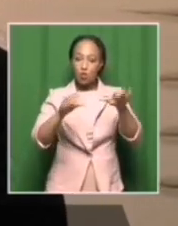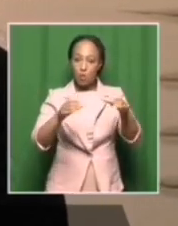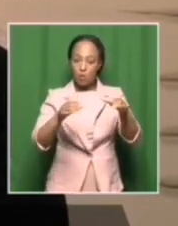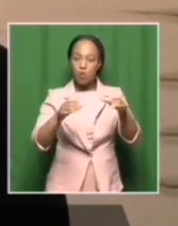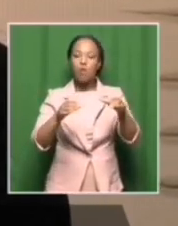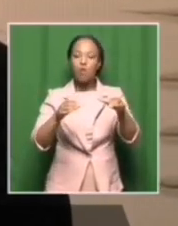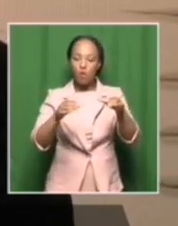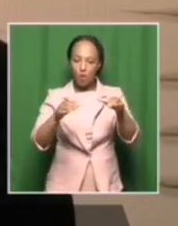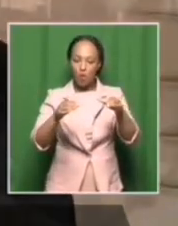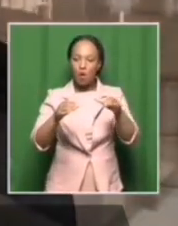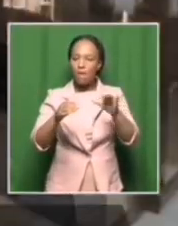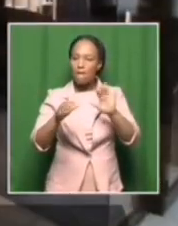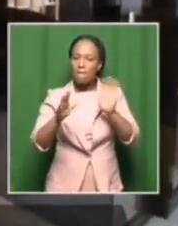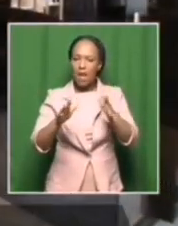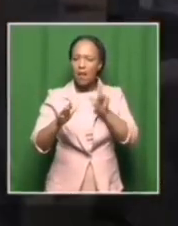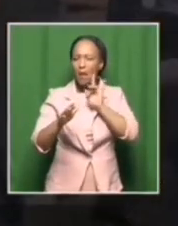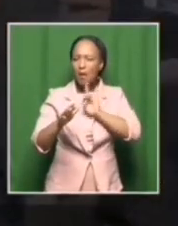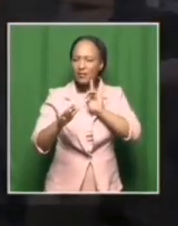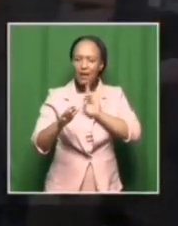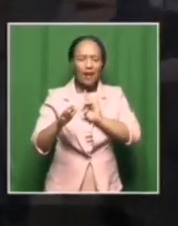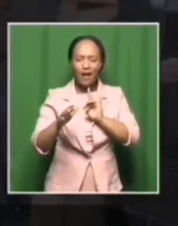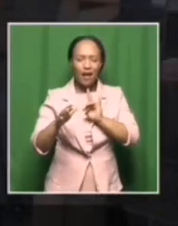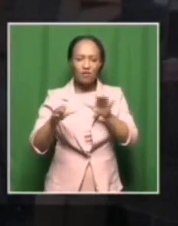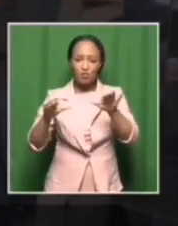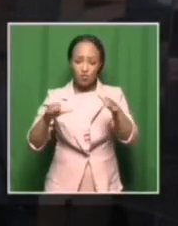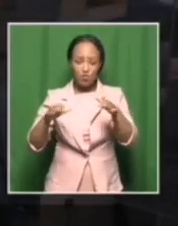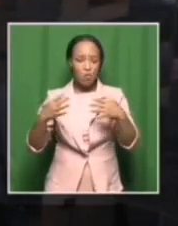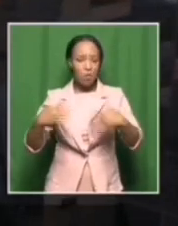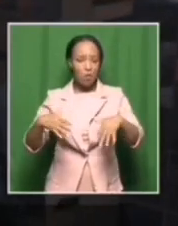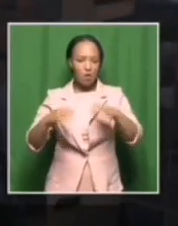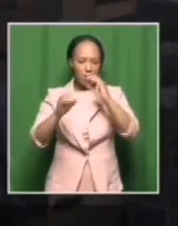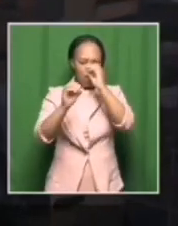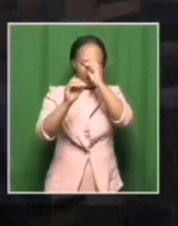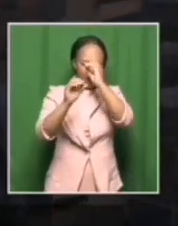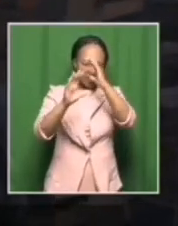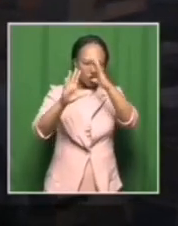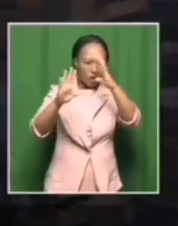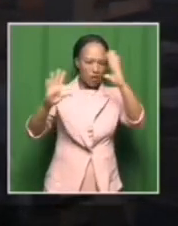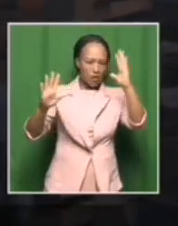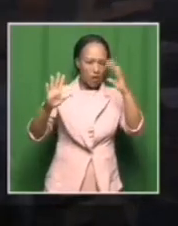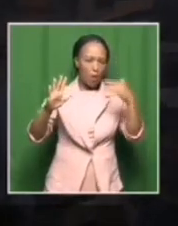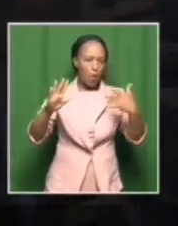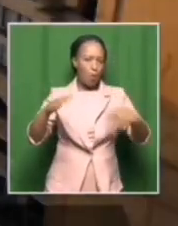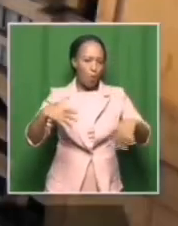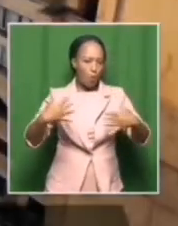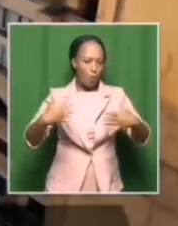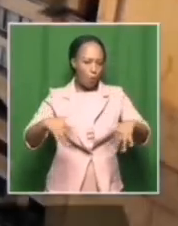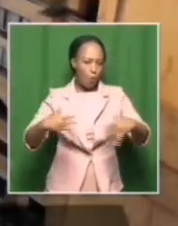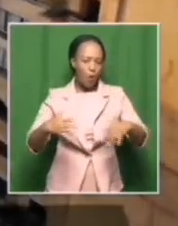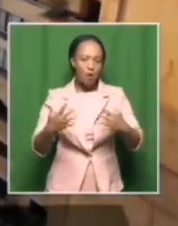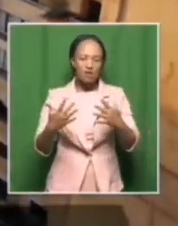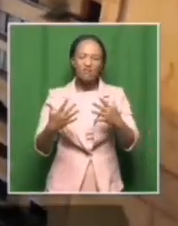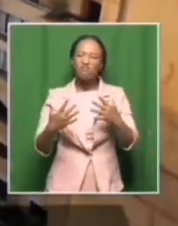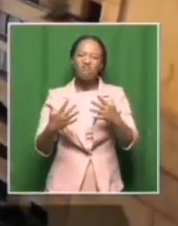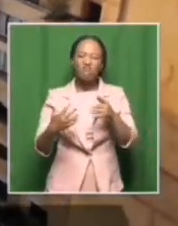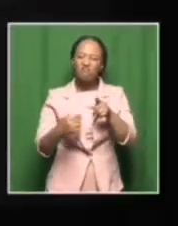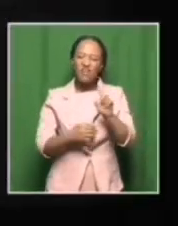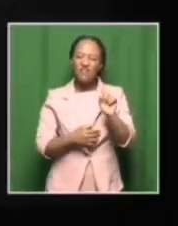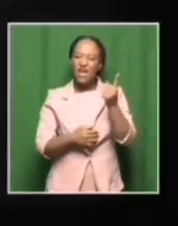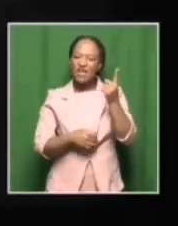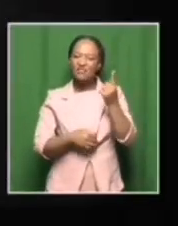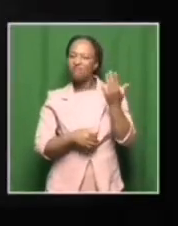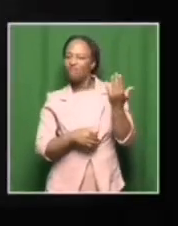love about it. There's been such vision and thought that's been put into it. What was the very first? Is this the